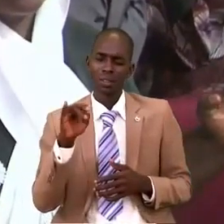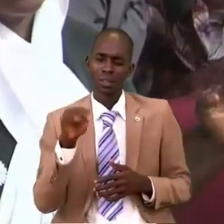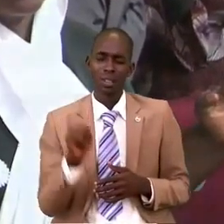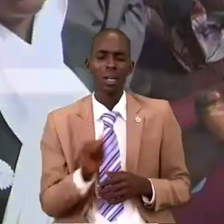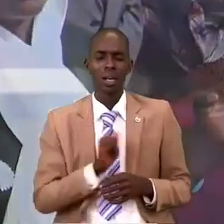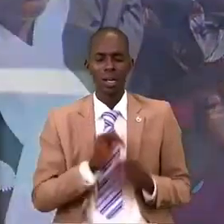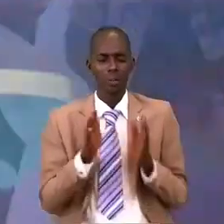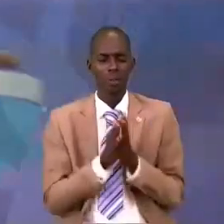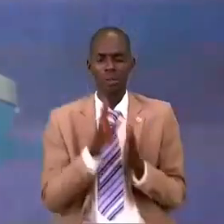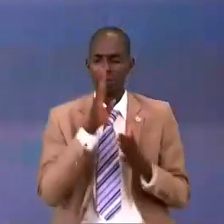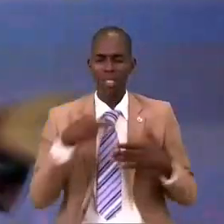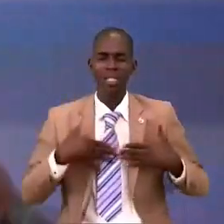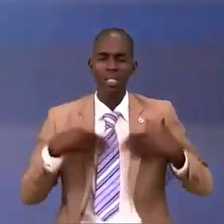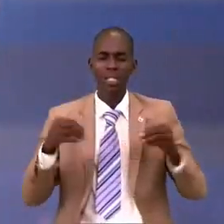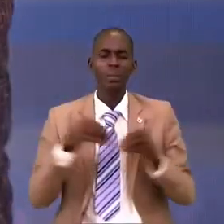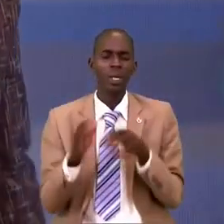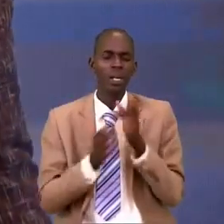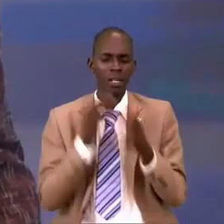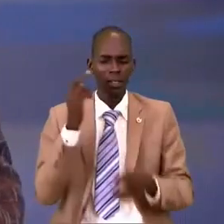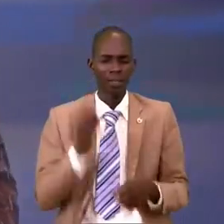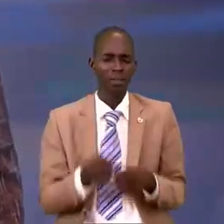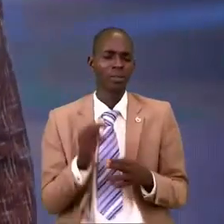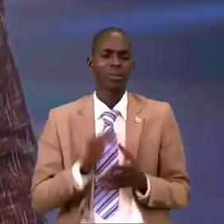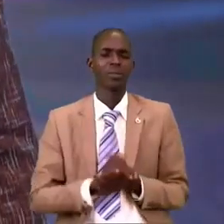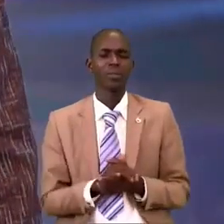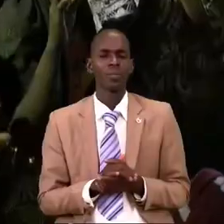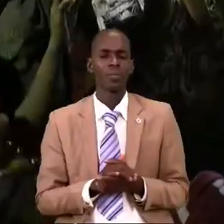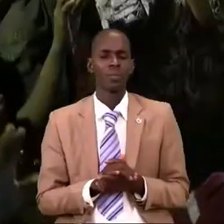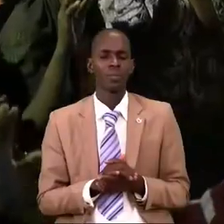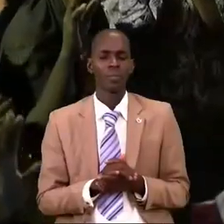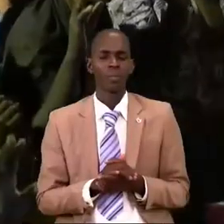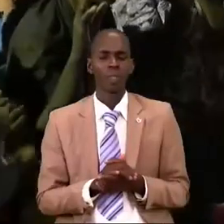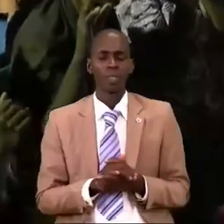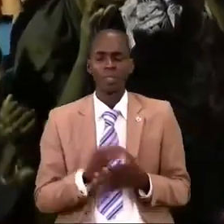healed now in Jesus' name.